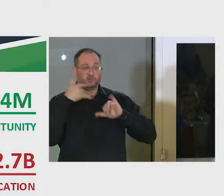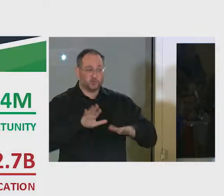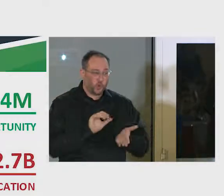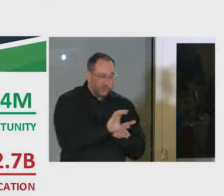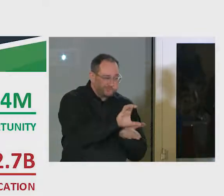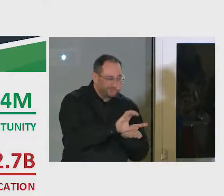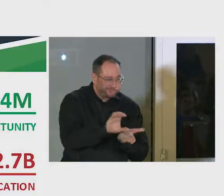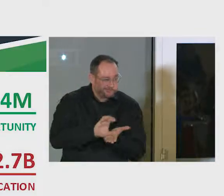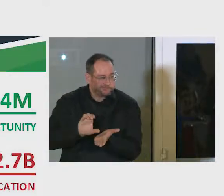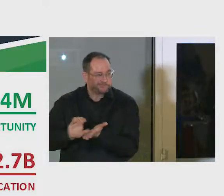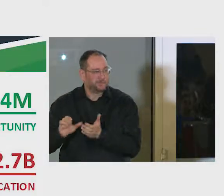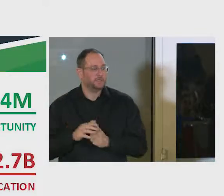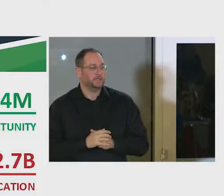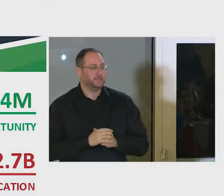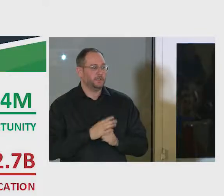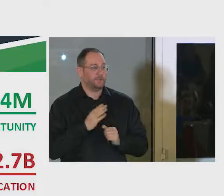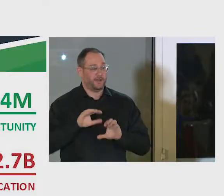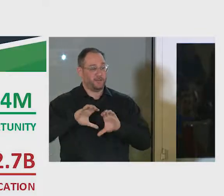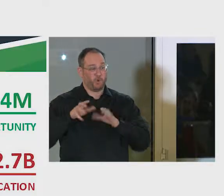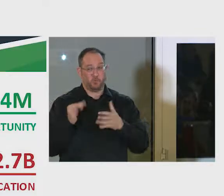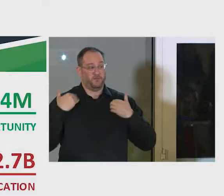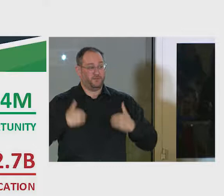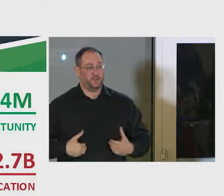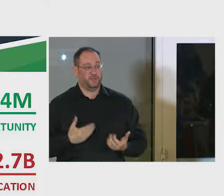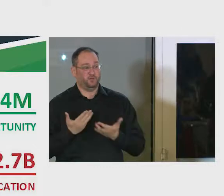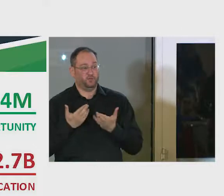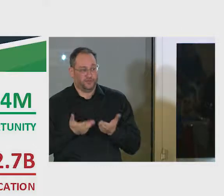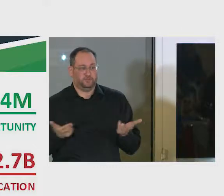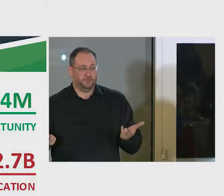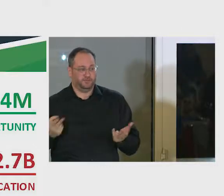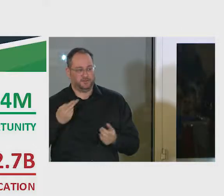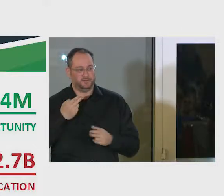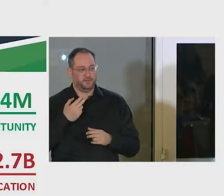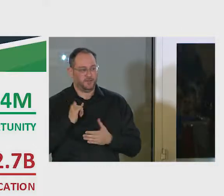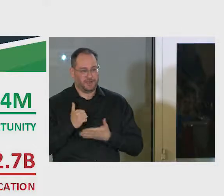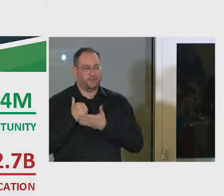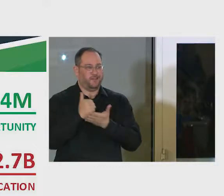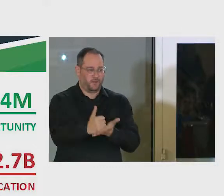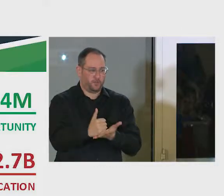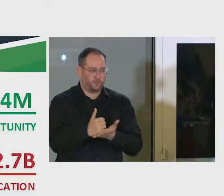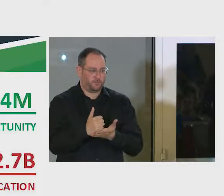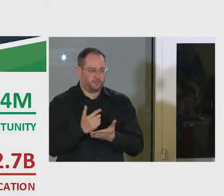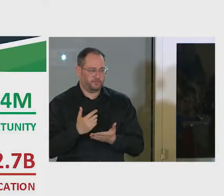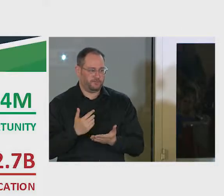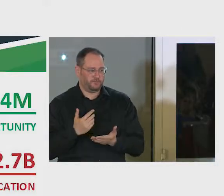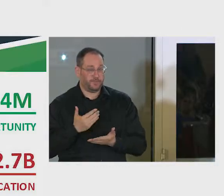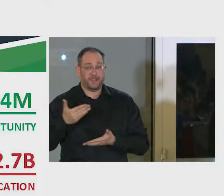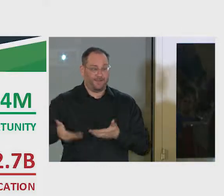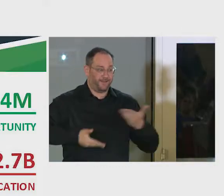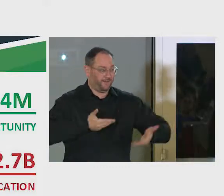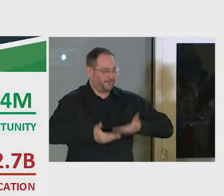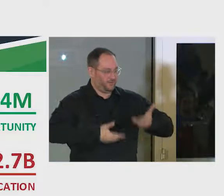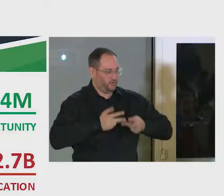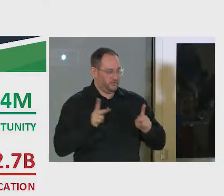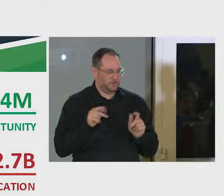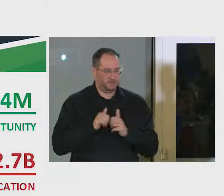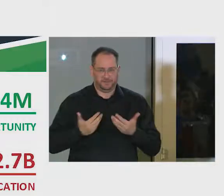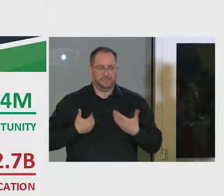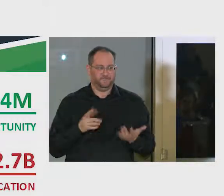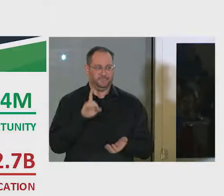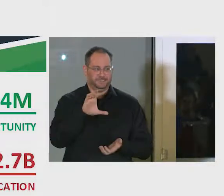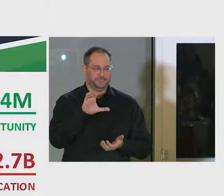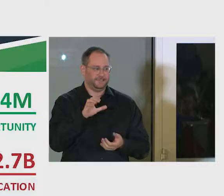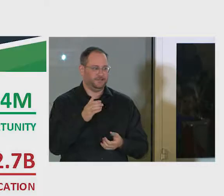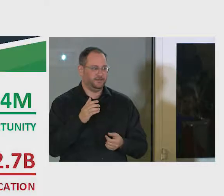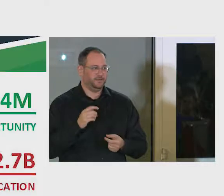Human Resources that helps hire DC residents into DC government jobs. $1.4 billion is spent on public safety.